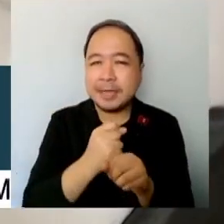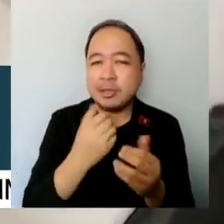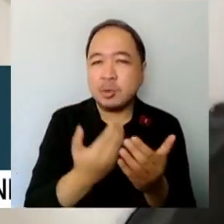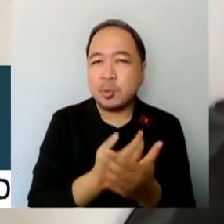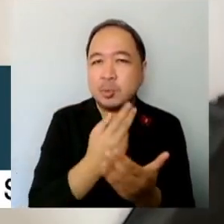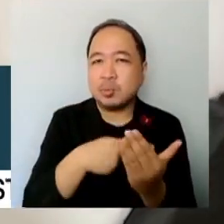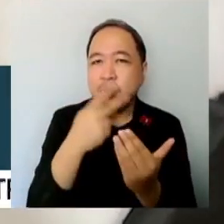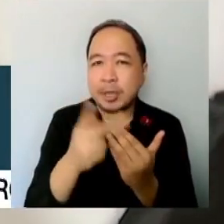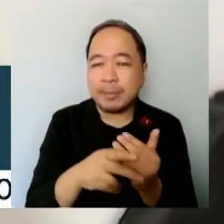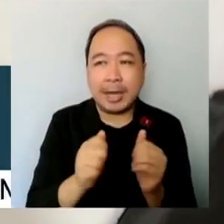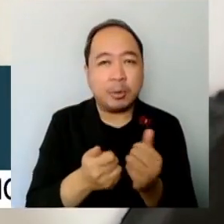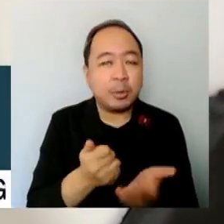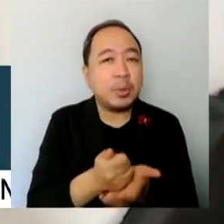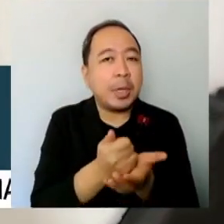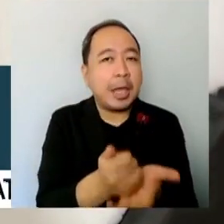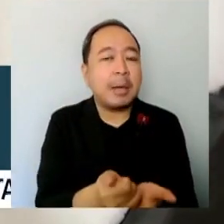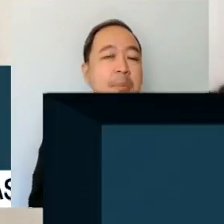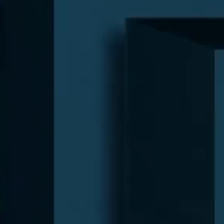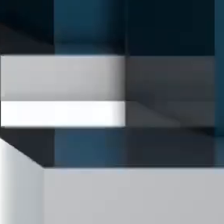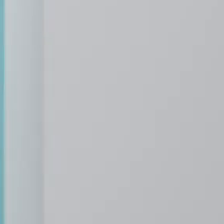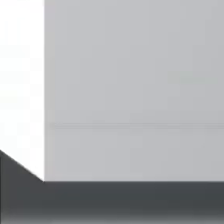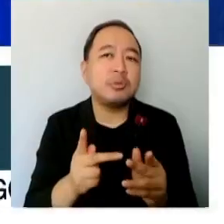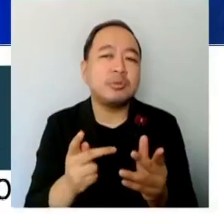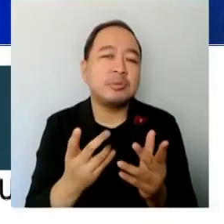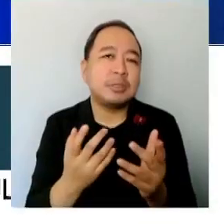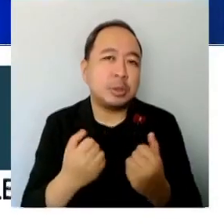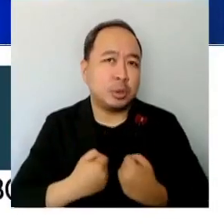with elevated inflation.